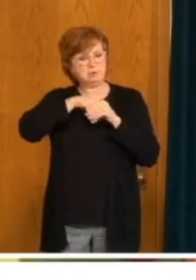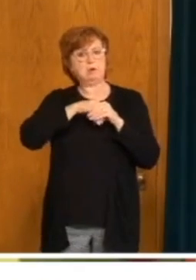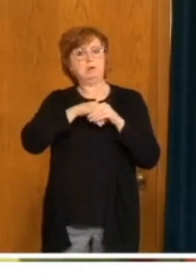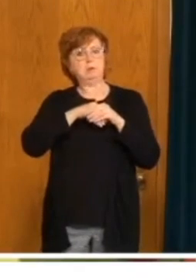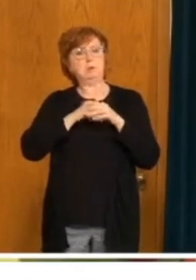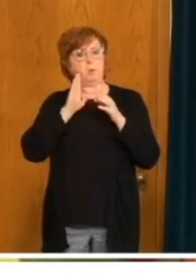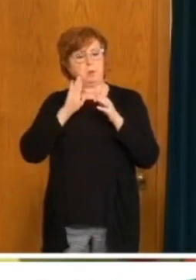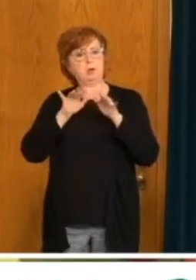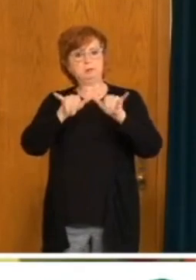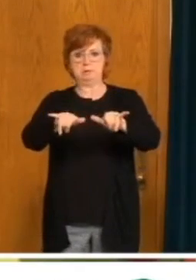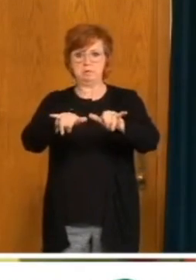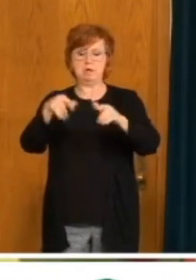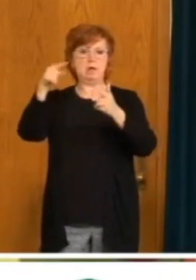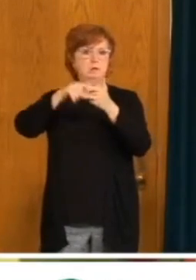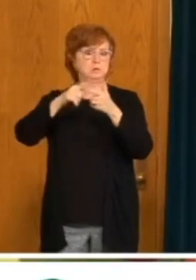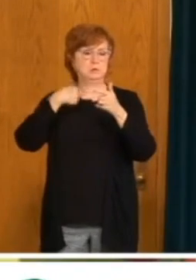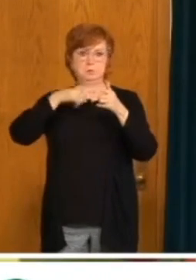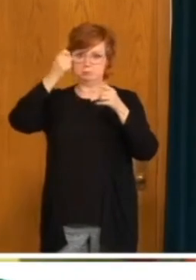is finalized.